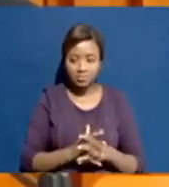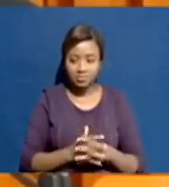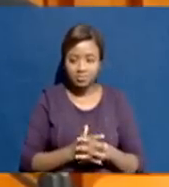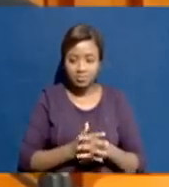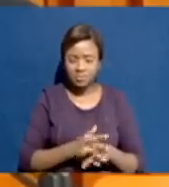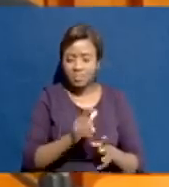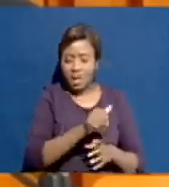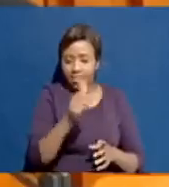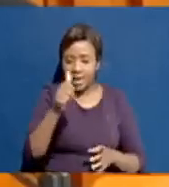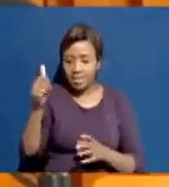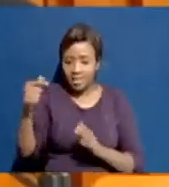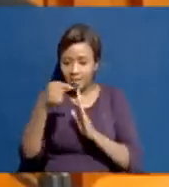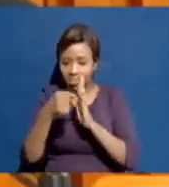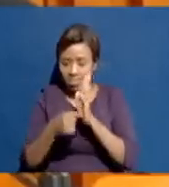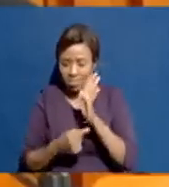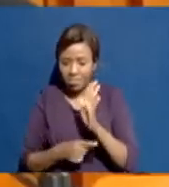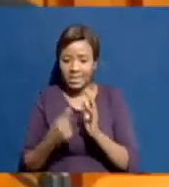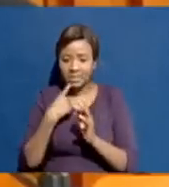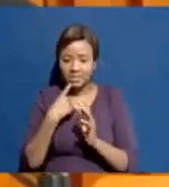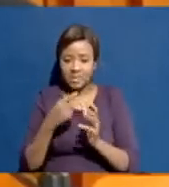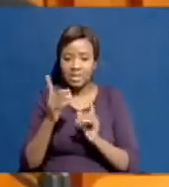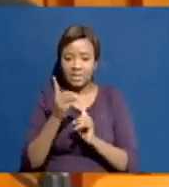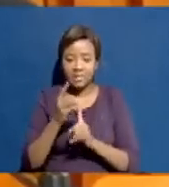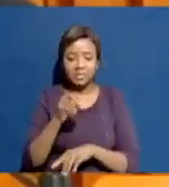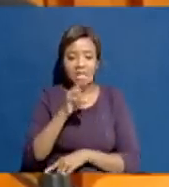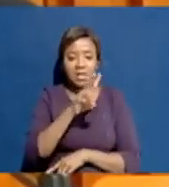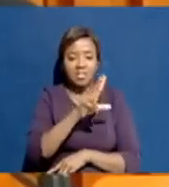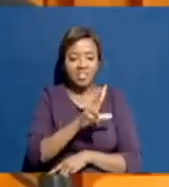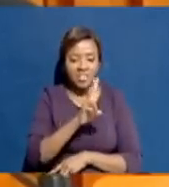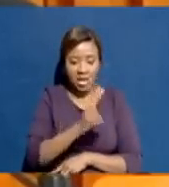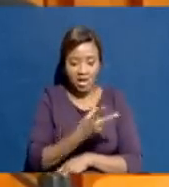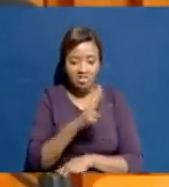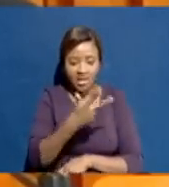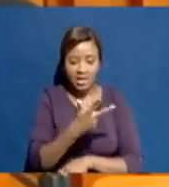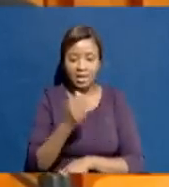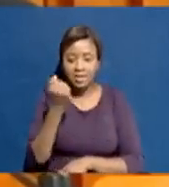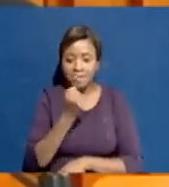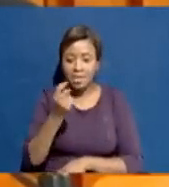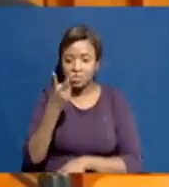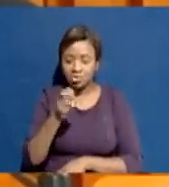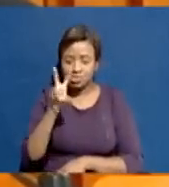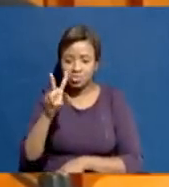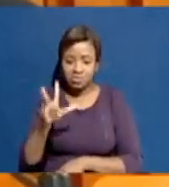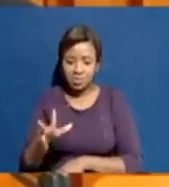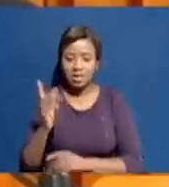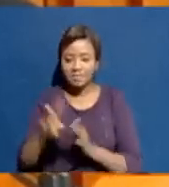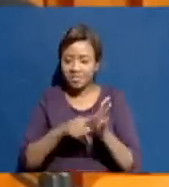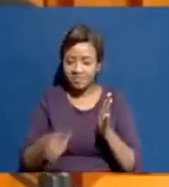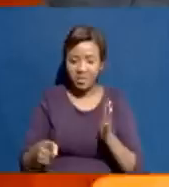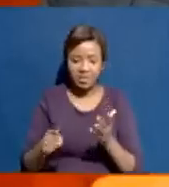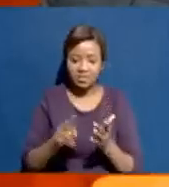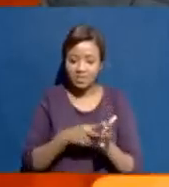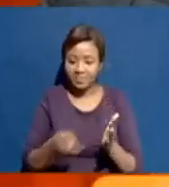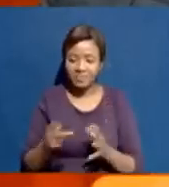rest of the petitioner's prayers in the notice of motion dated 3rd May 2023 fail and are hereby